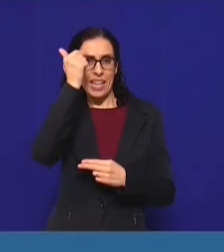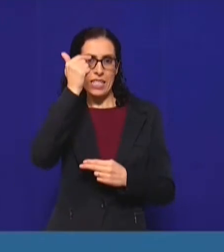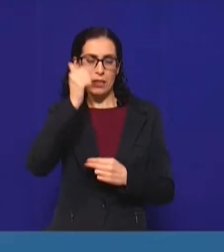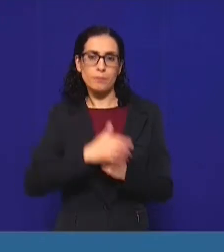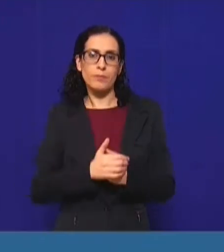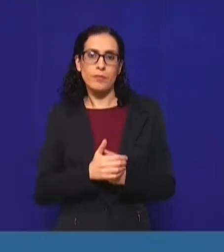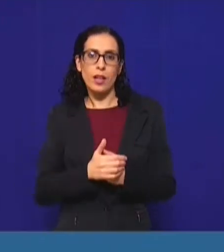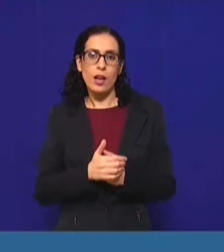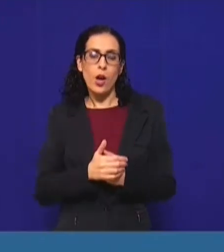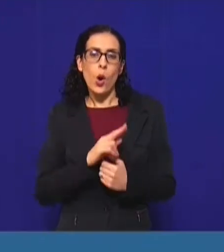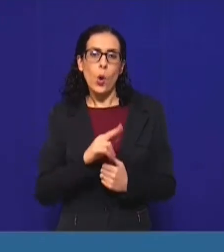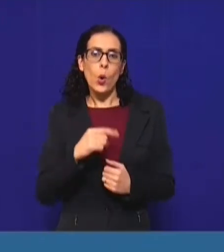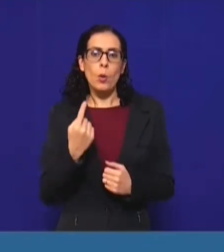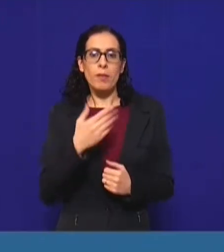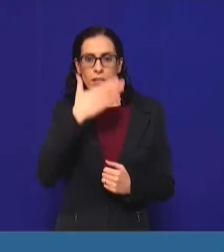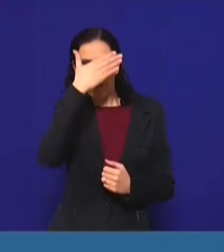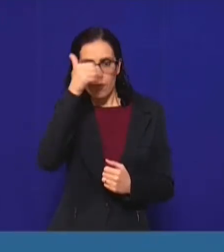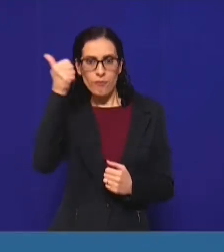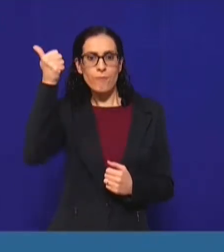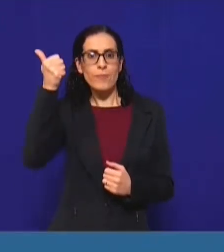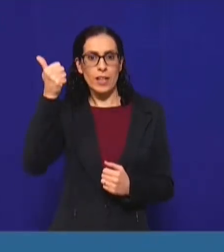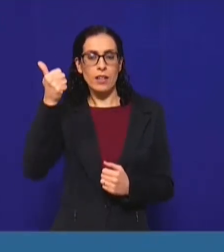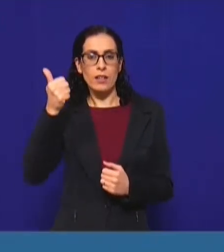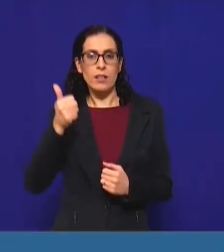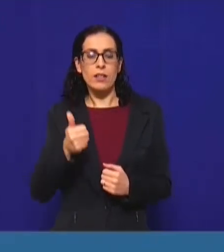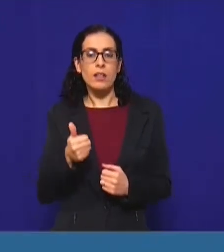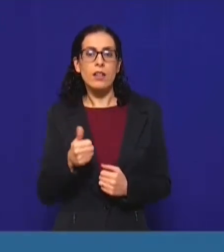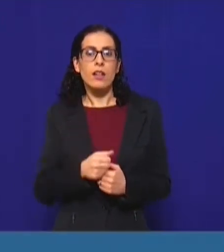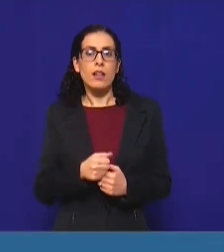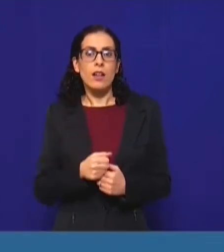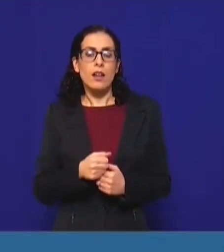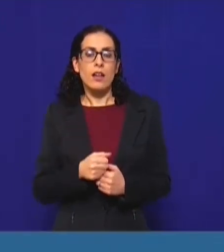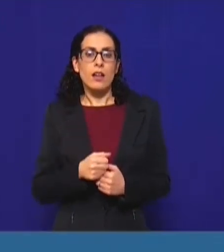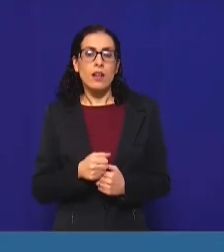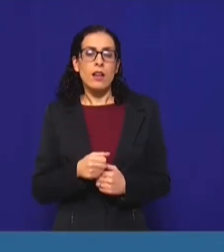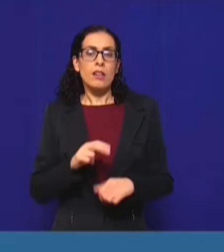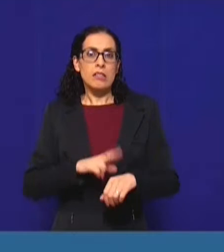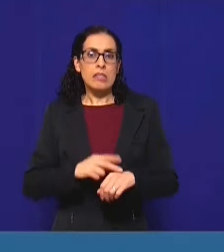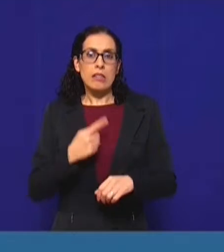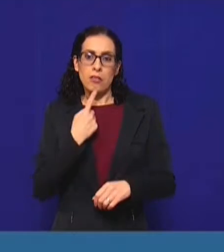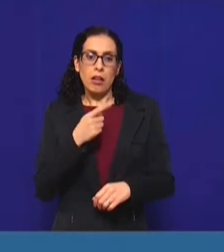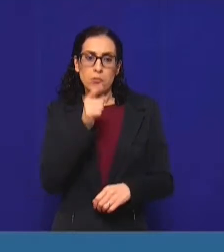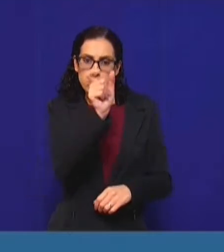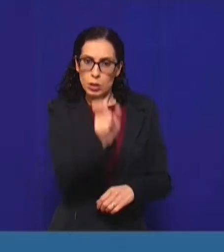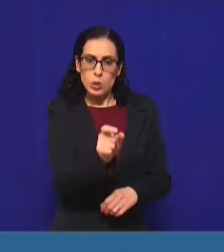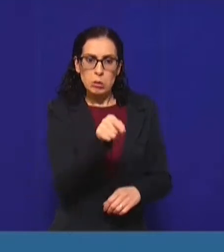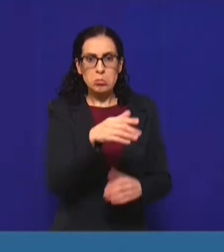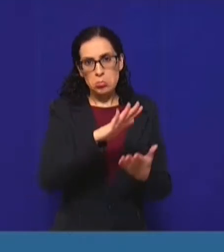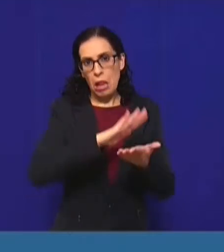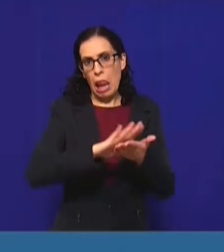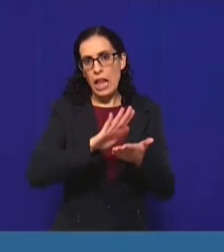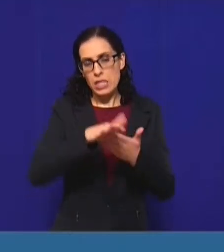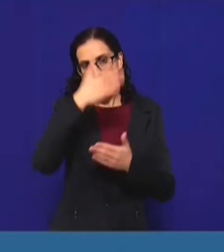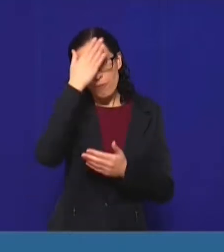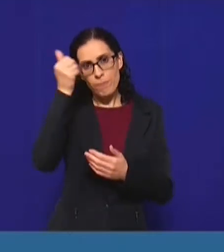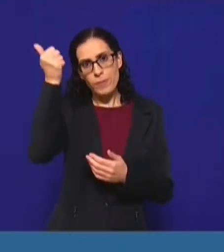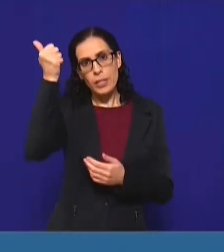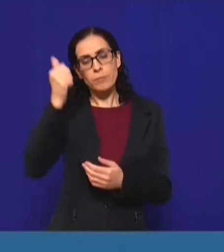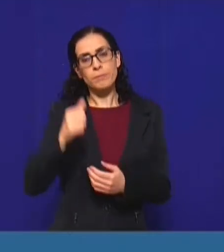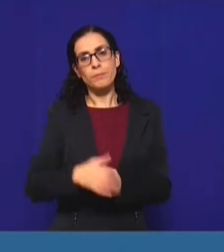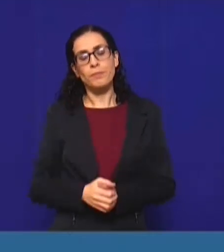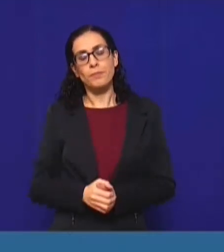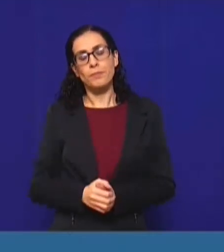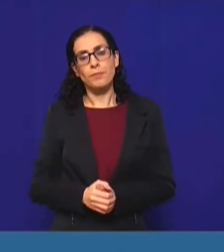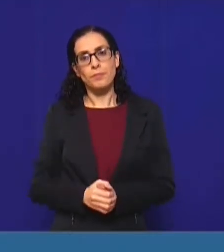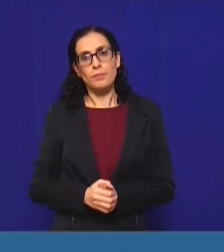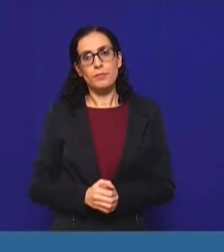recovered qegħdin jinħadmu b'dan il-mod fejn inti wara 14 il-ġurnata tkun tista' dak il-persuna tiddeterminah li huwa m'għadux